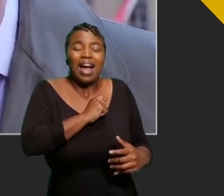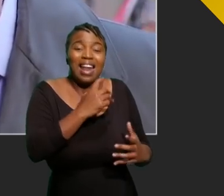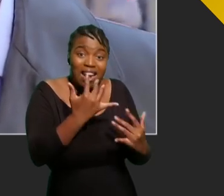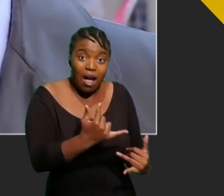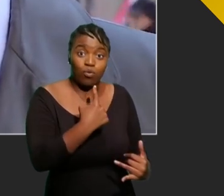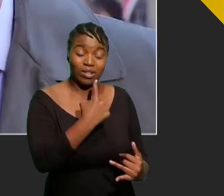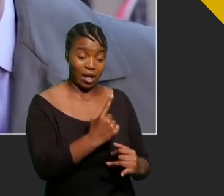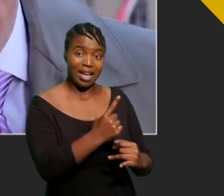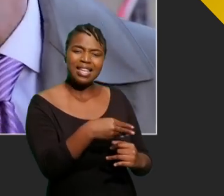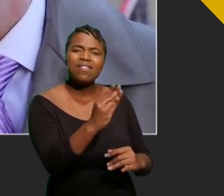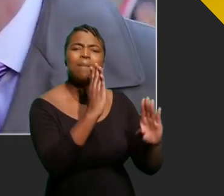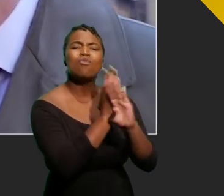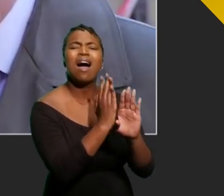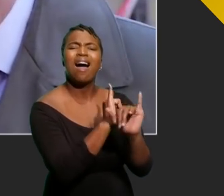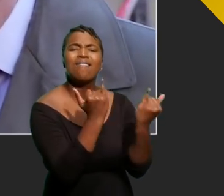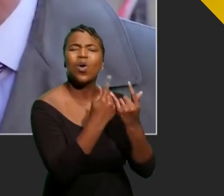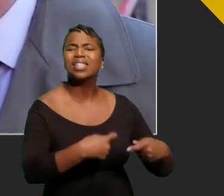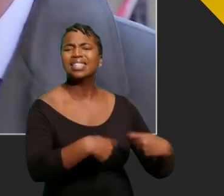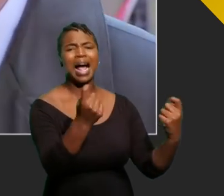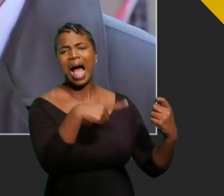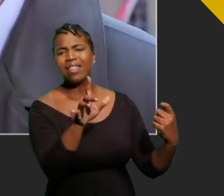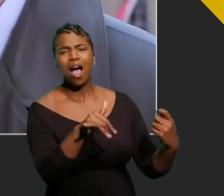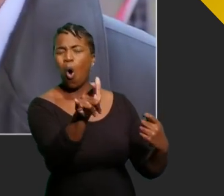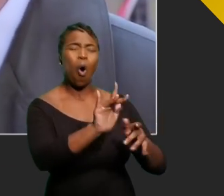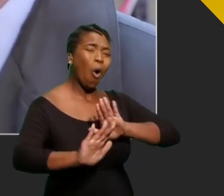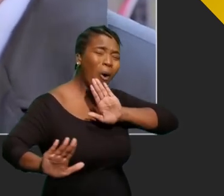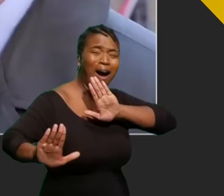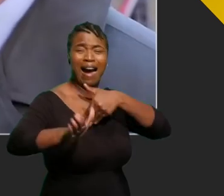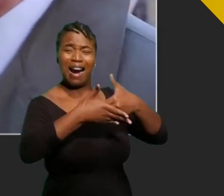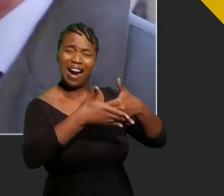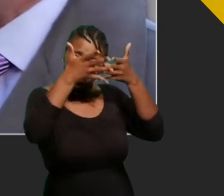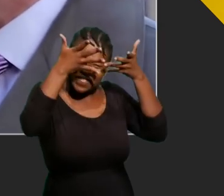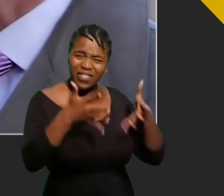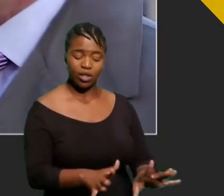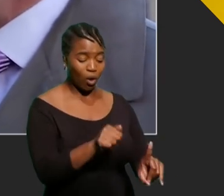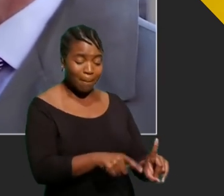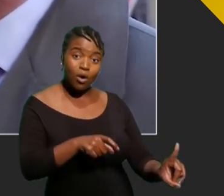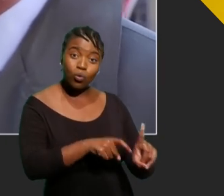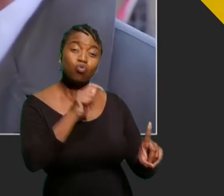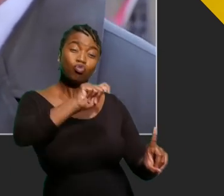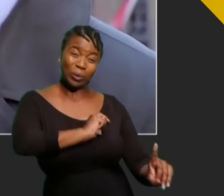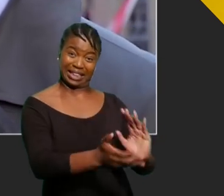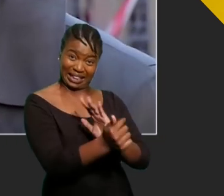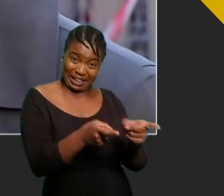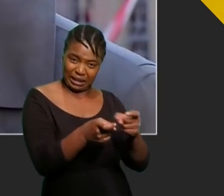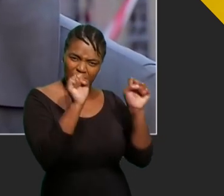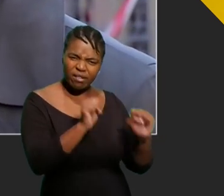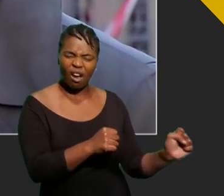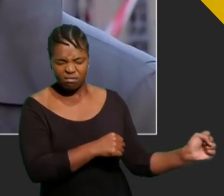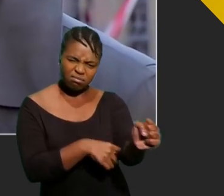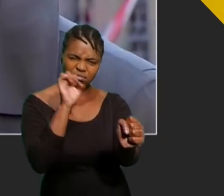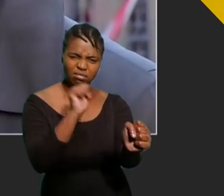it in the private sector, sell it to another airline, or shut it down and let somebody else come in who can run an